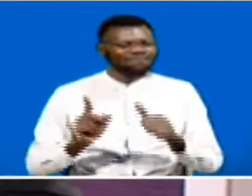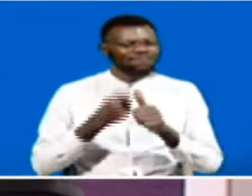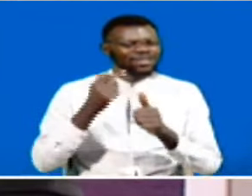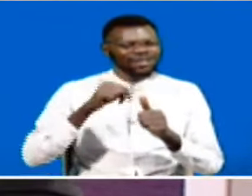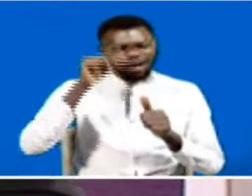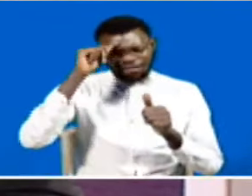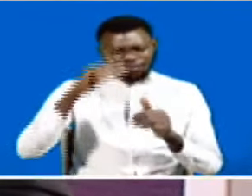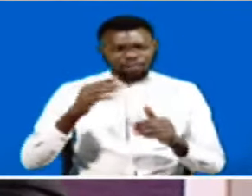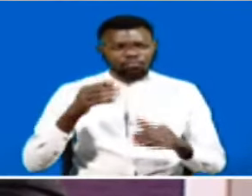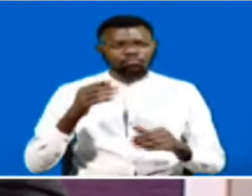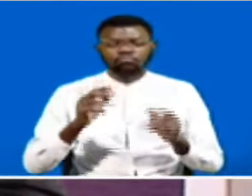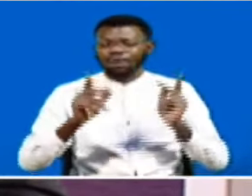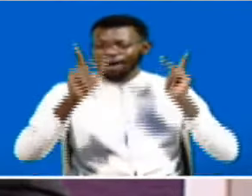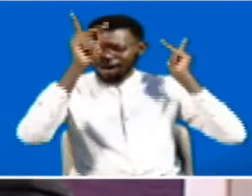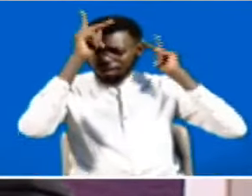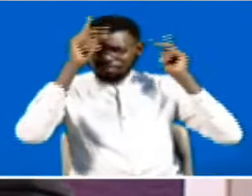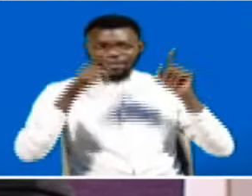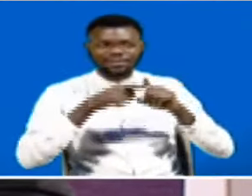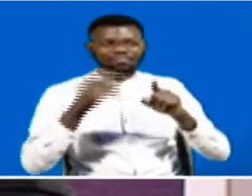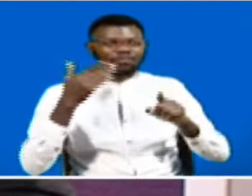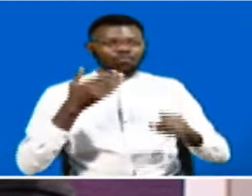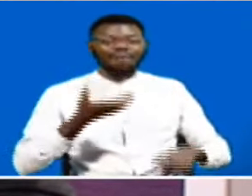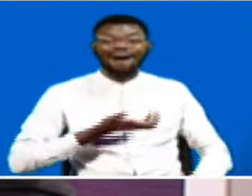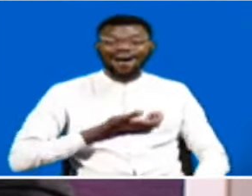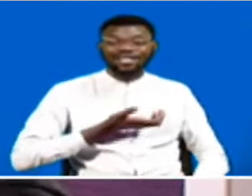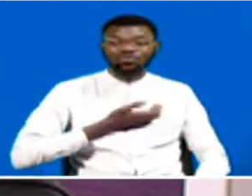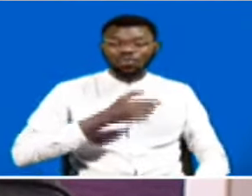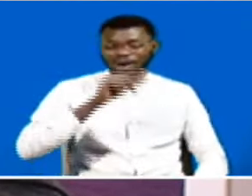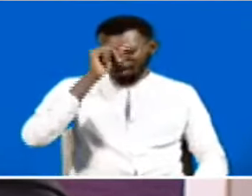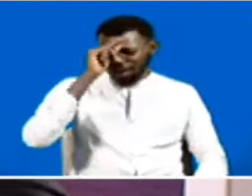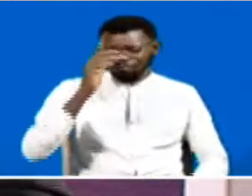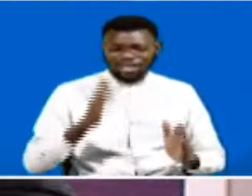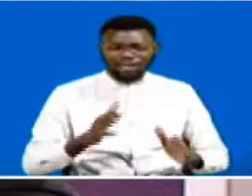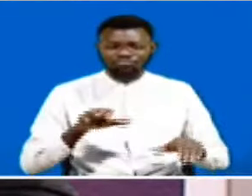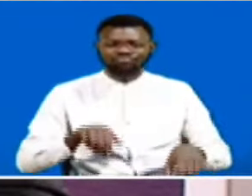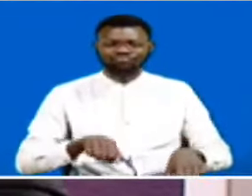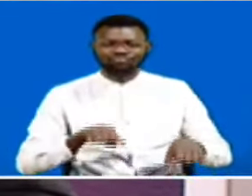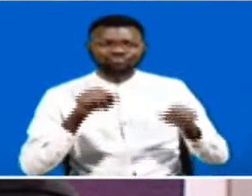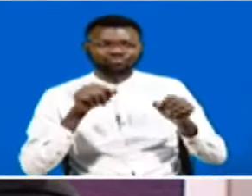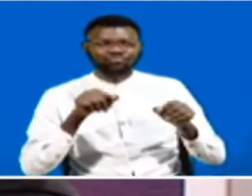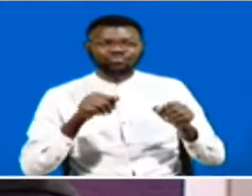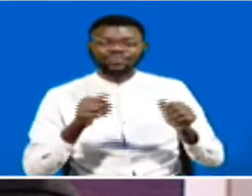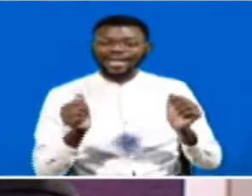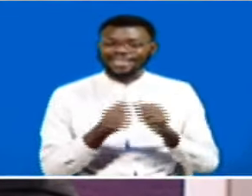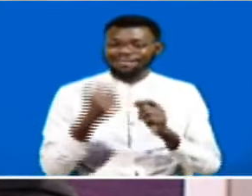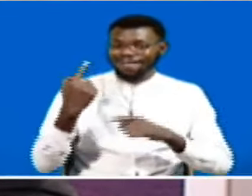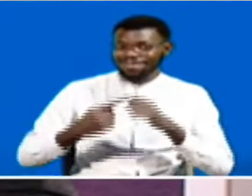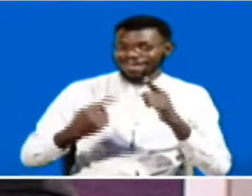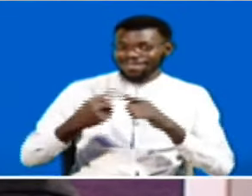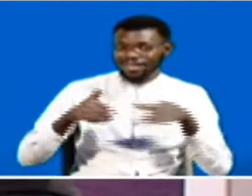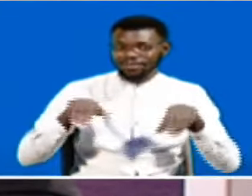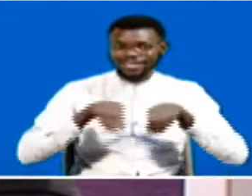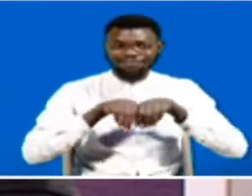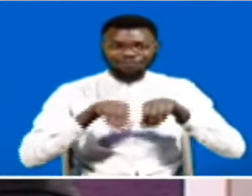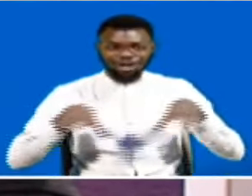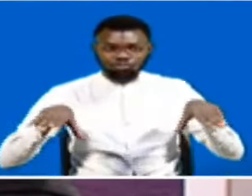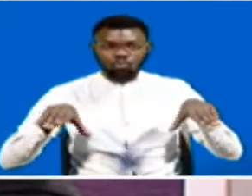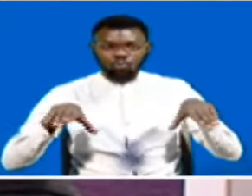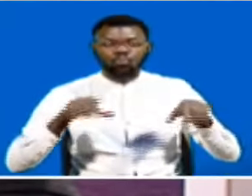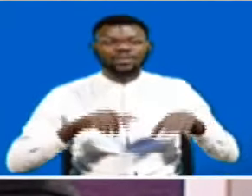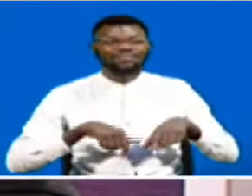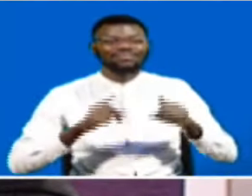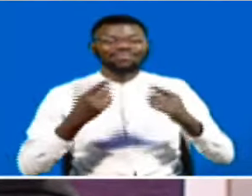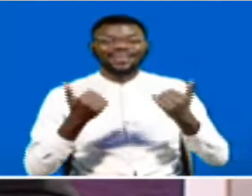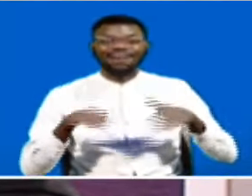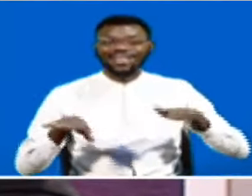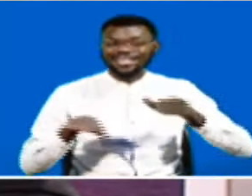County. He served also as the council of governor chairperson during the 10 years, first 10 years of devolution. He is the